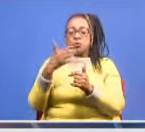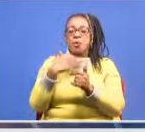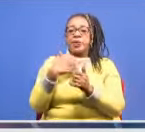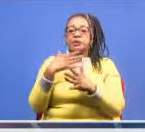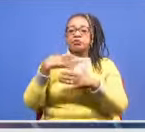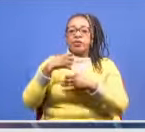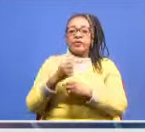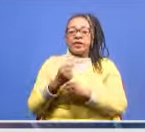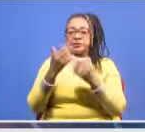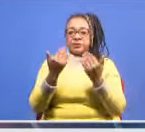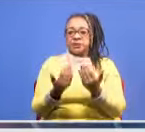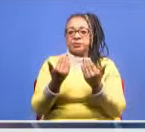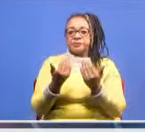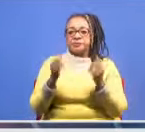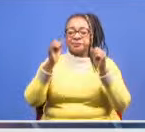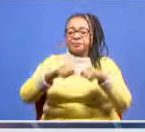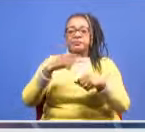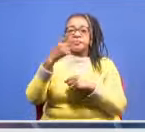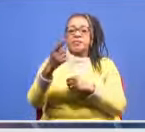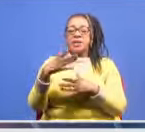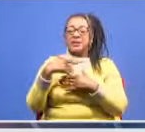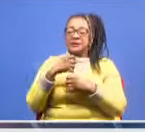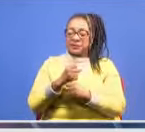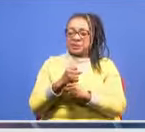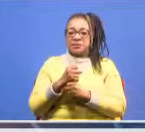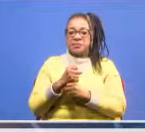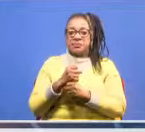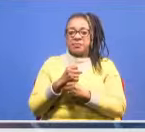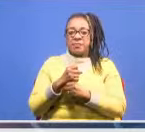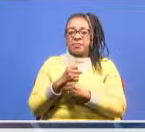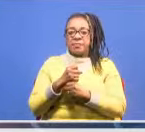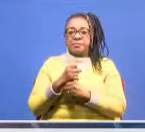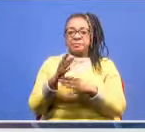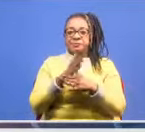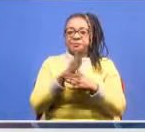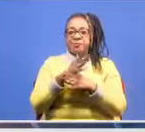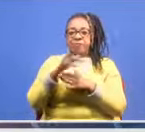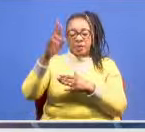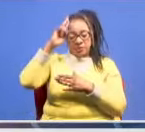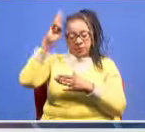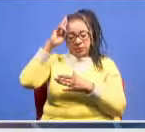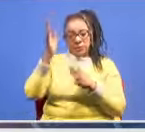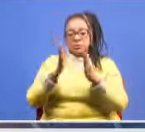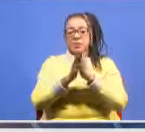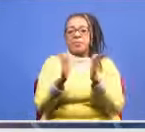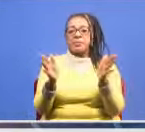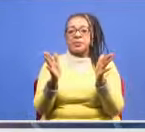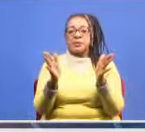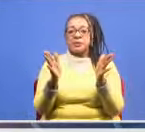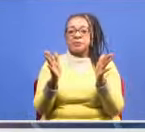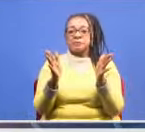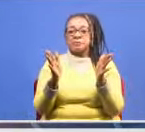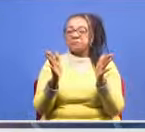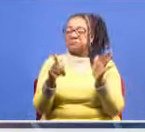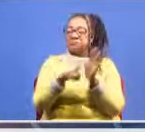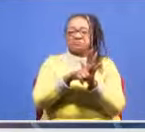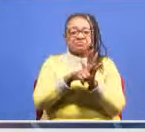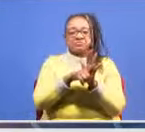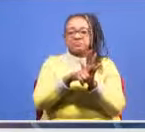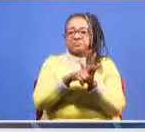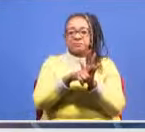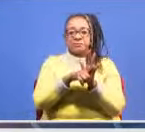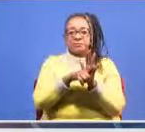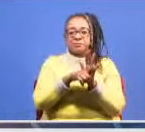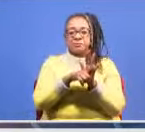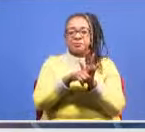can tell you the trust and legitimacy between police and members of the public is zero. In fact, it's minus. Well, the investigations so